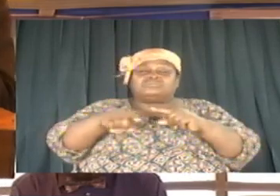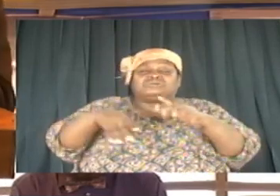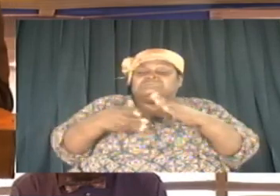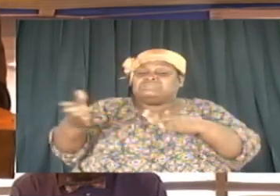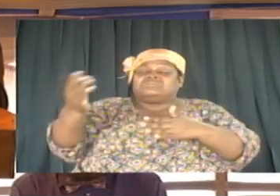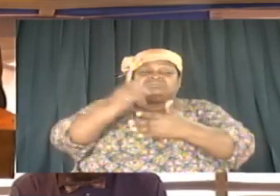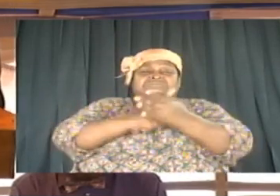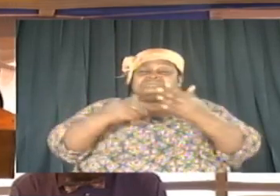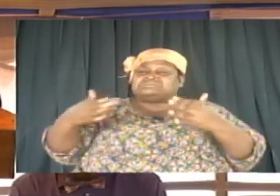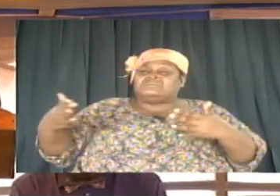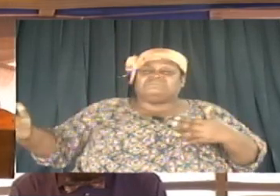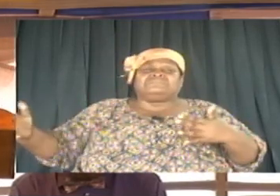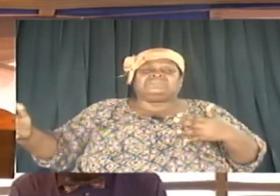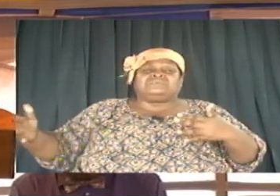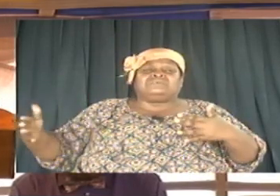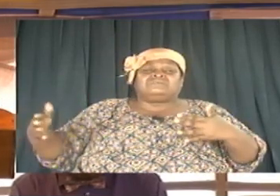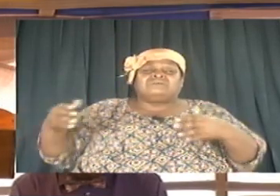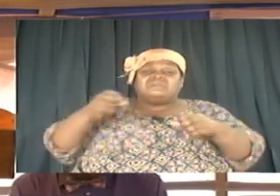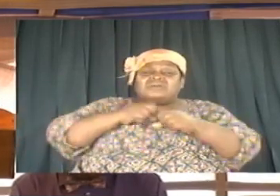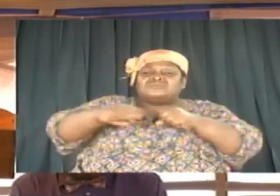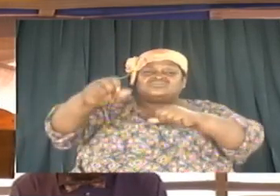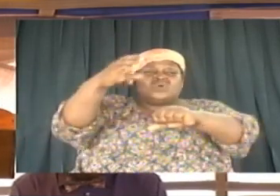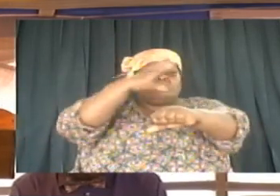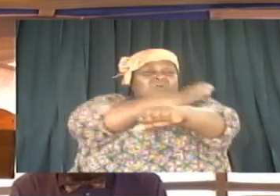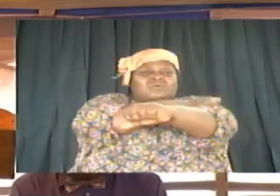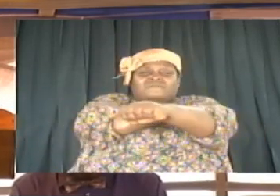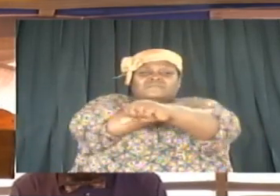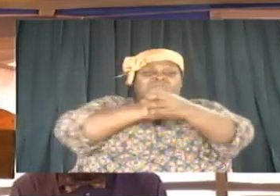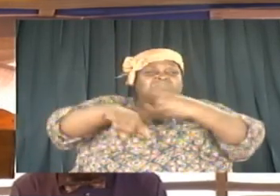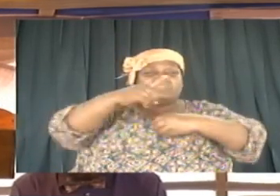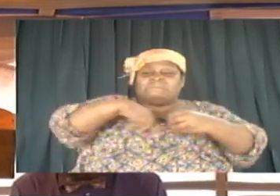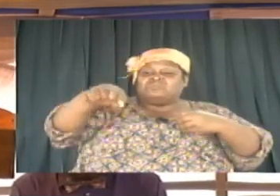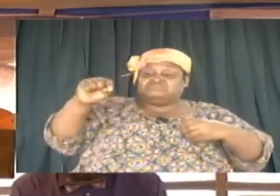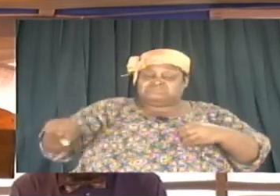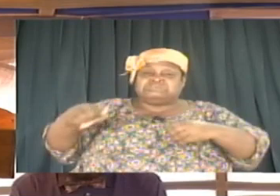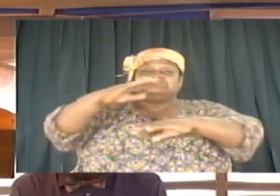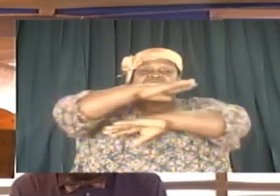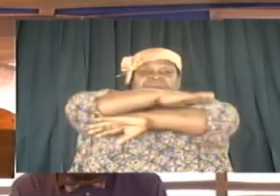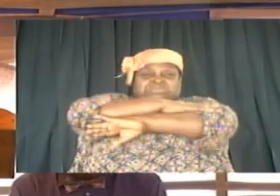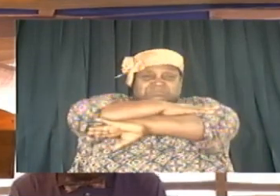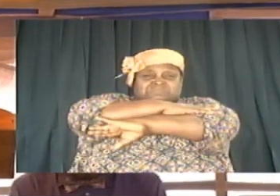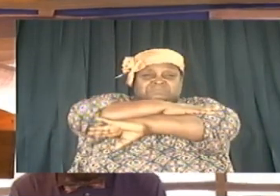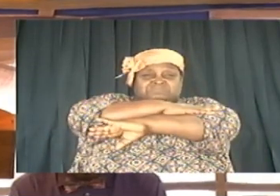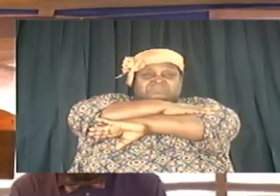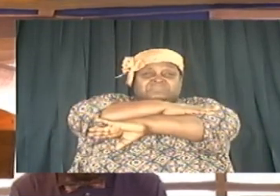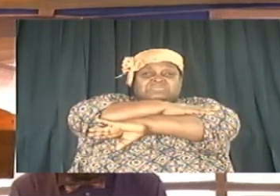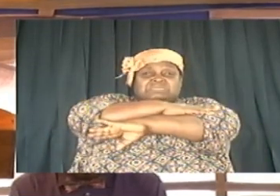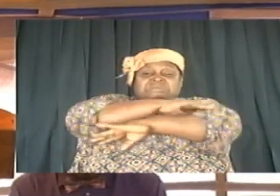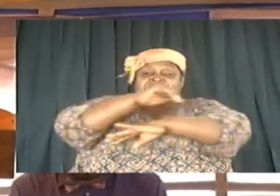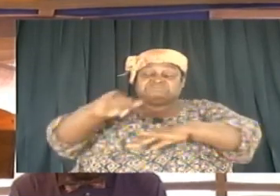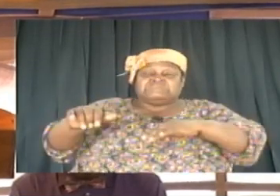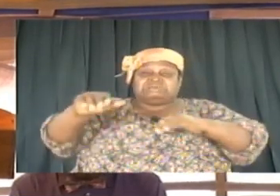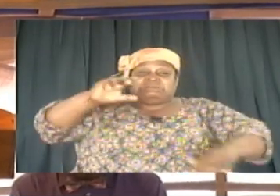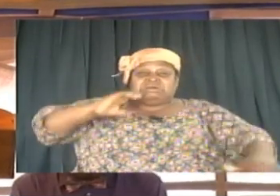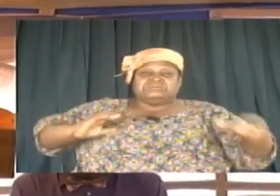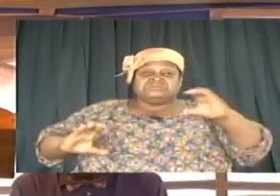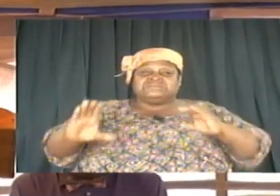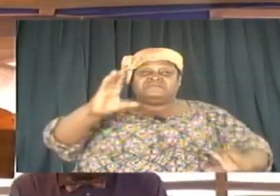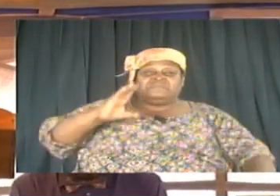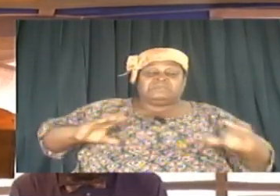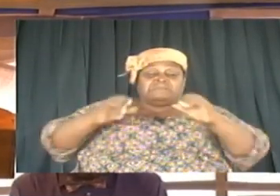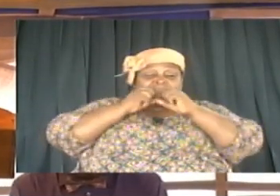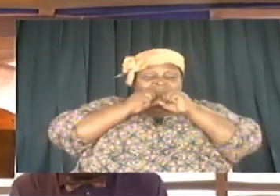that is so powerful about this table, that it activates